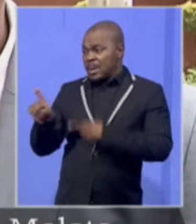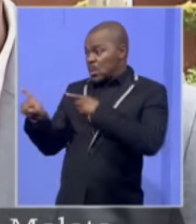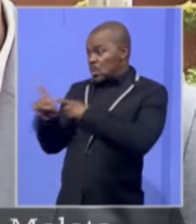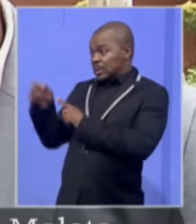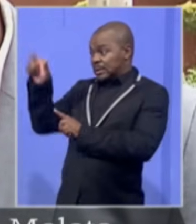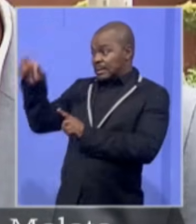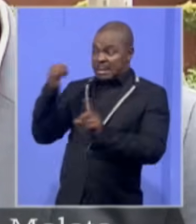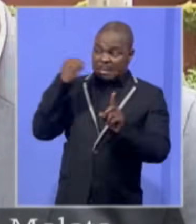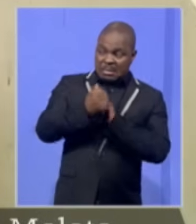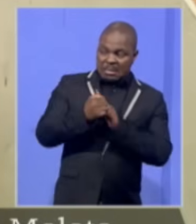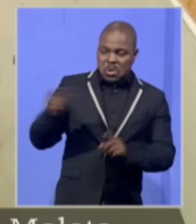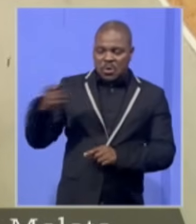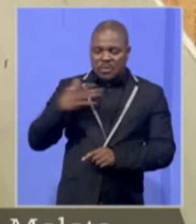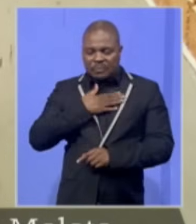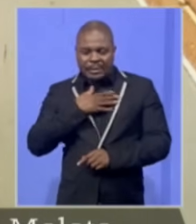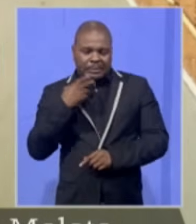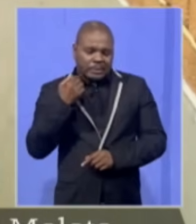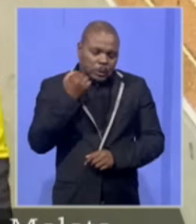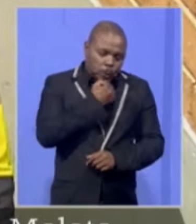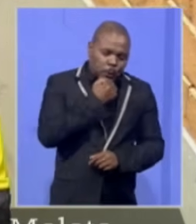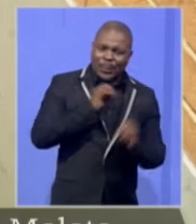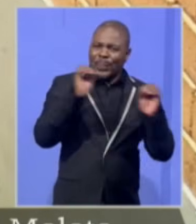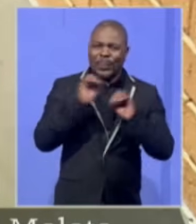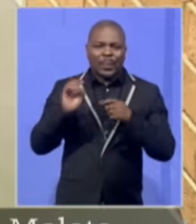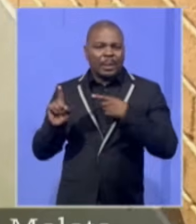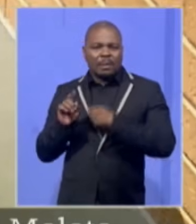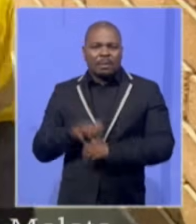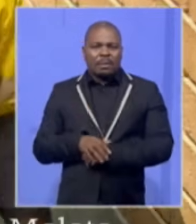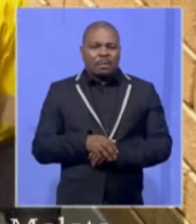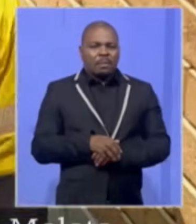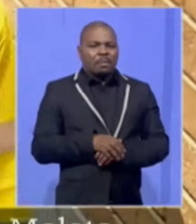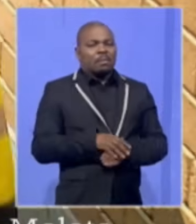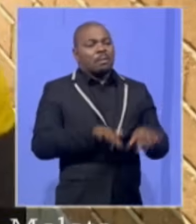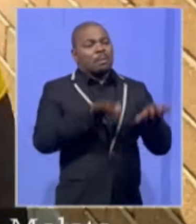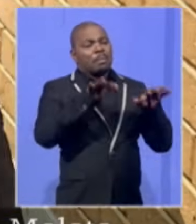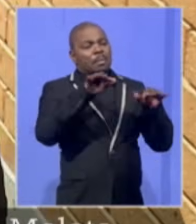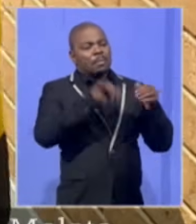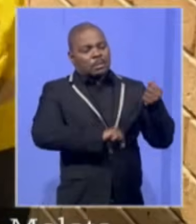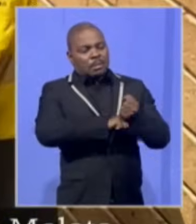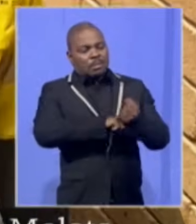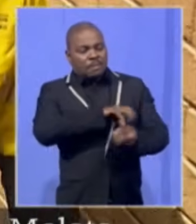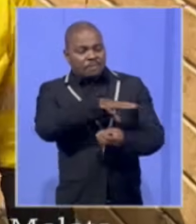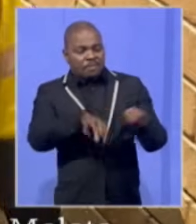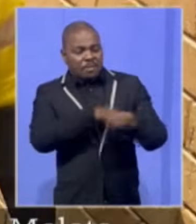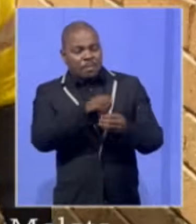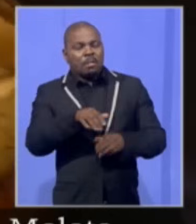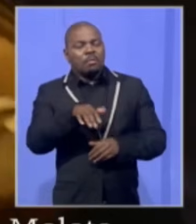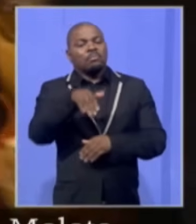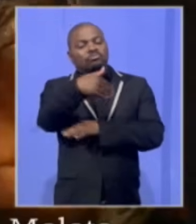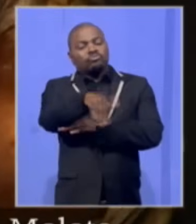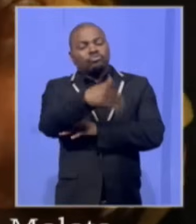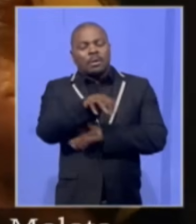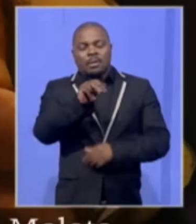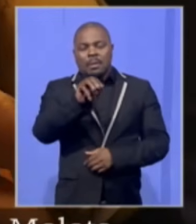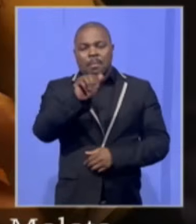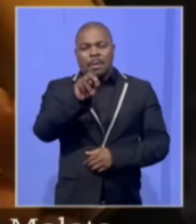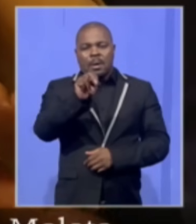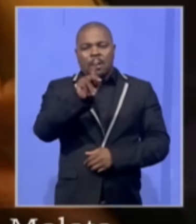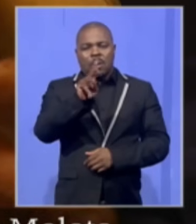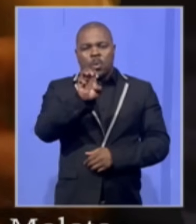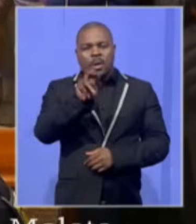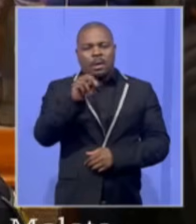o itshola ka kua court. Ka bagare ba tshegetsi ba lelapa ba ne ba ipeletsa kwa ntle ga kgotlatshekelo ya magistrata wa Mankweng. Molatofadi wa